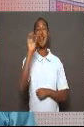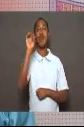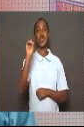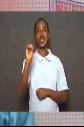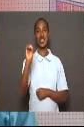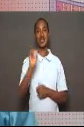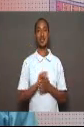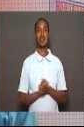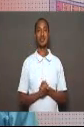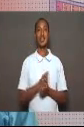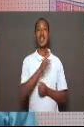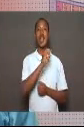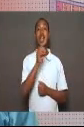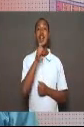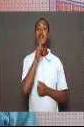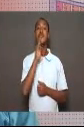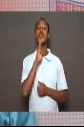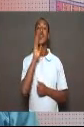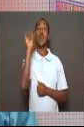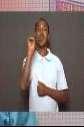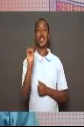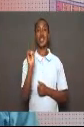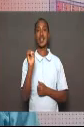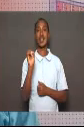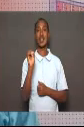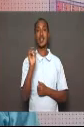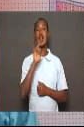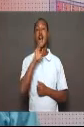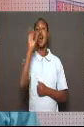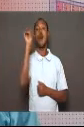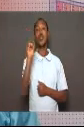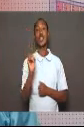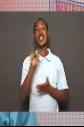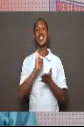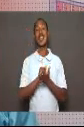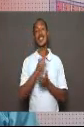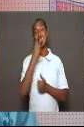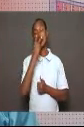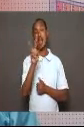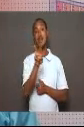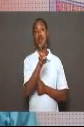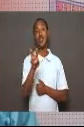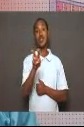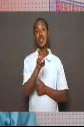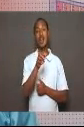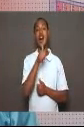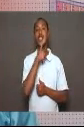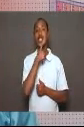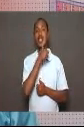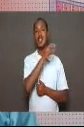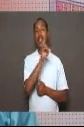oxygen, and amphoteric oxides are oxides that display both